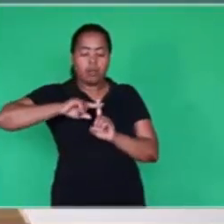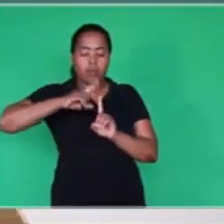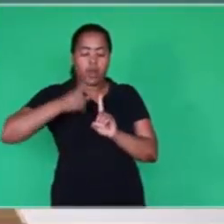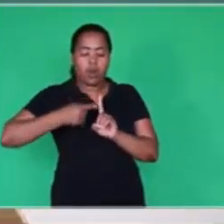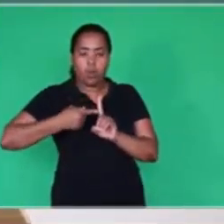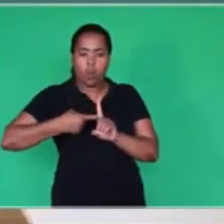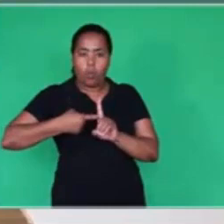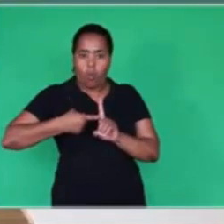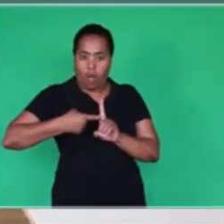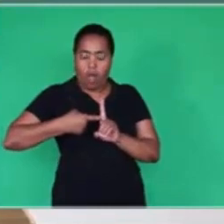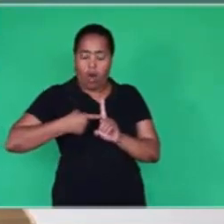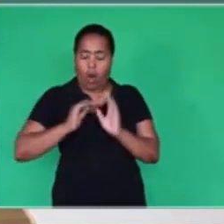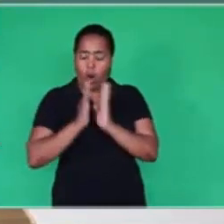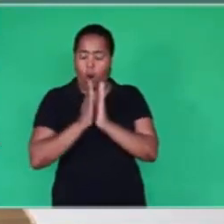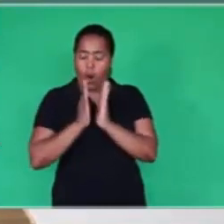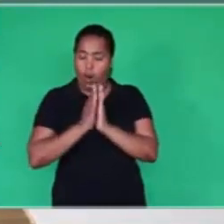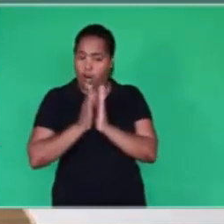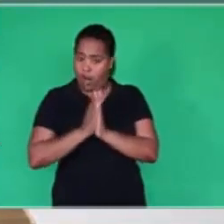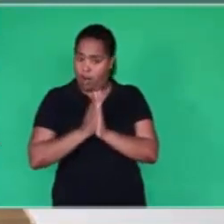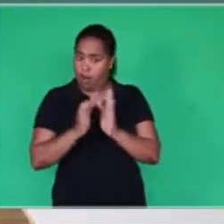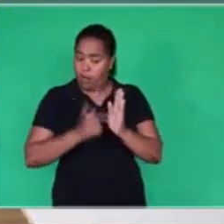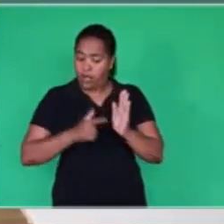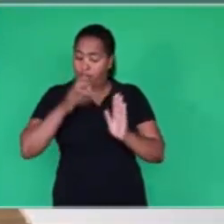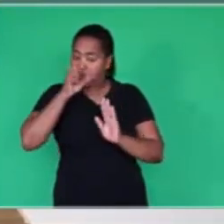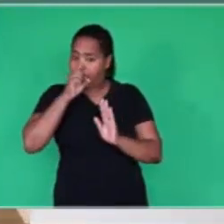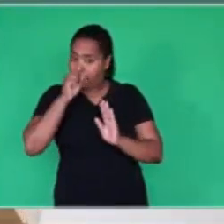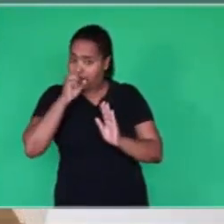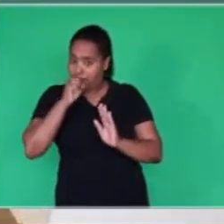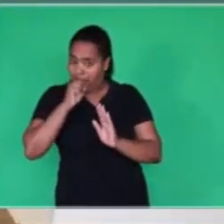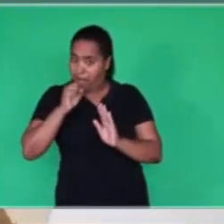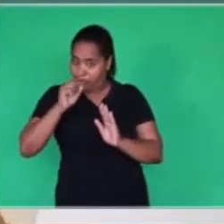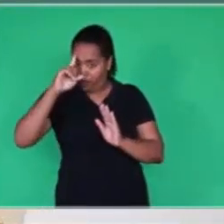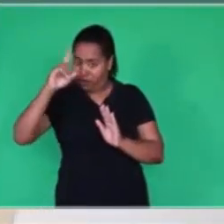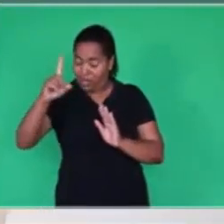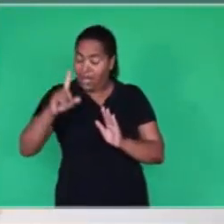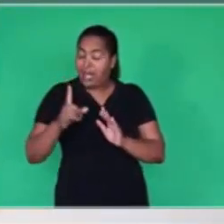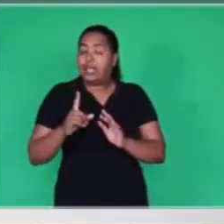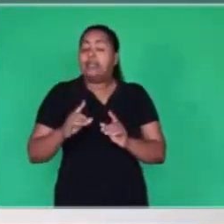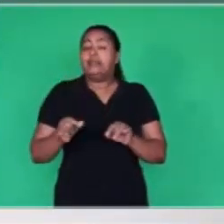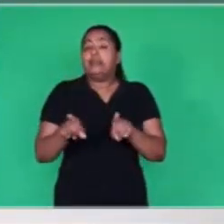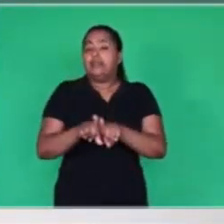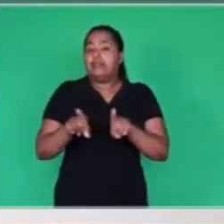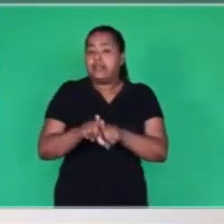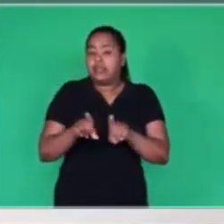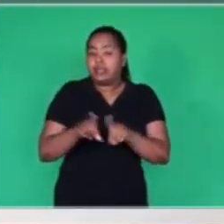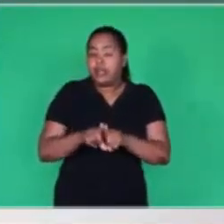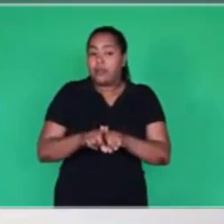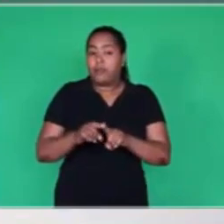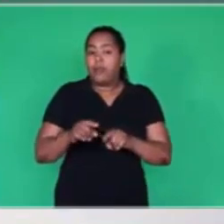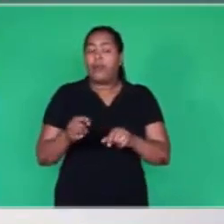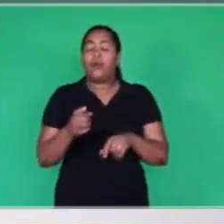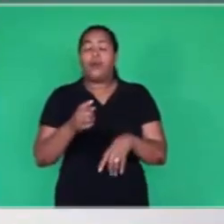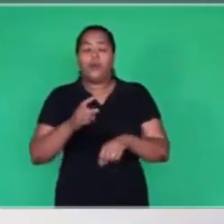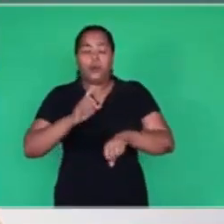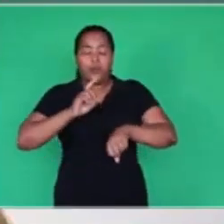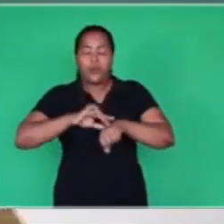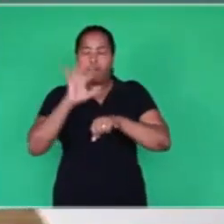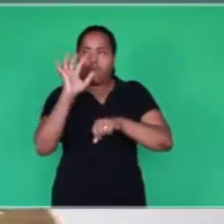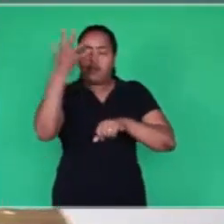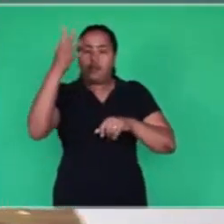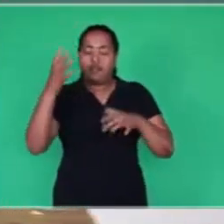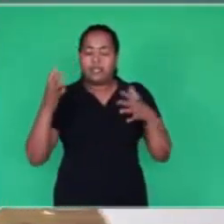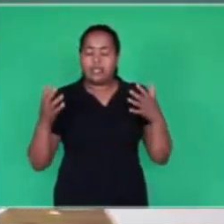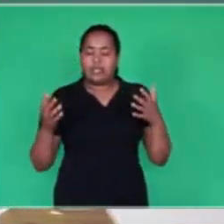in those days. And pray that your flight may not be in the winter or on the Sabbath, for